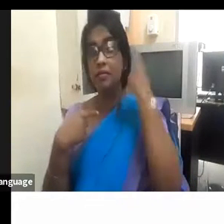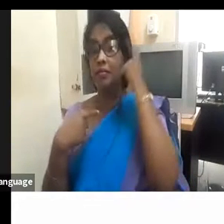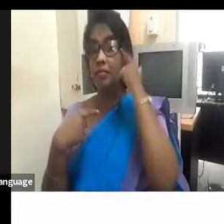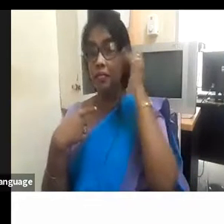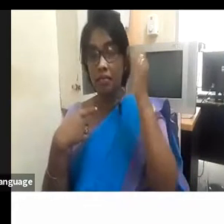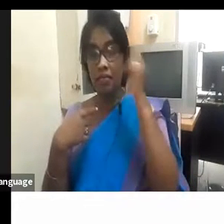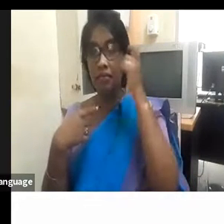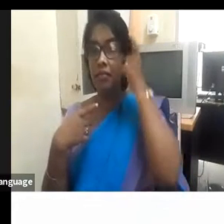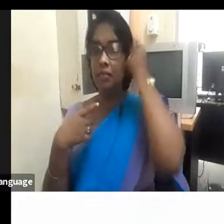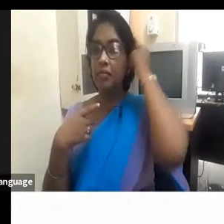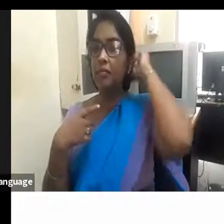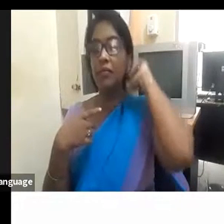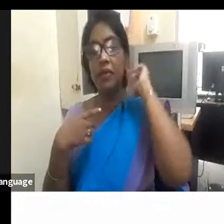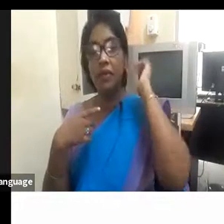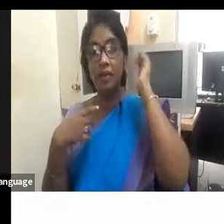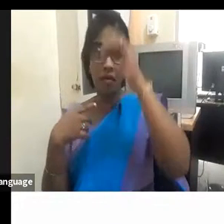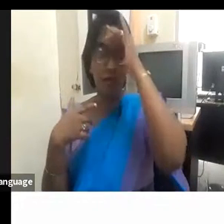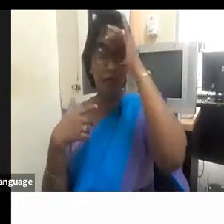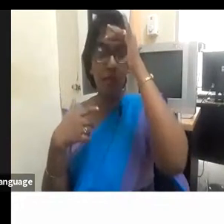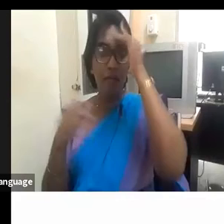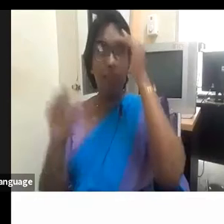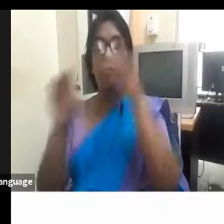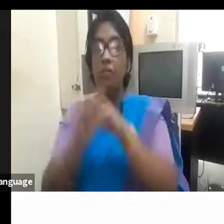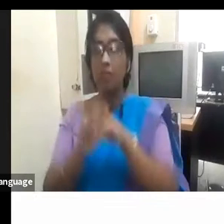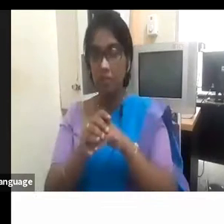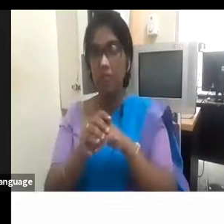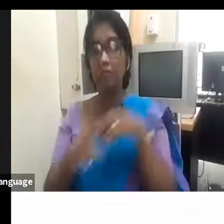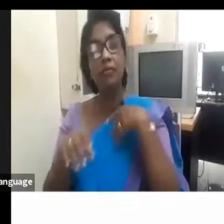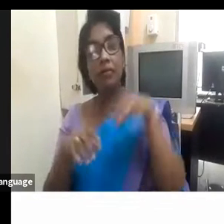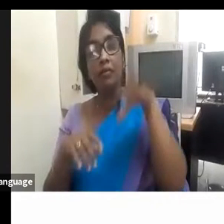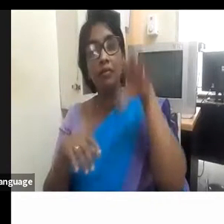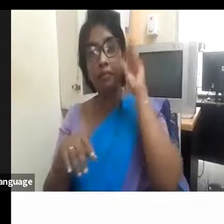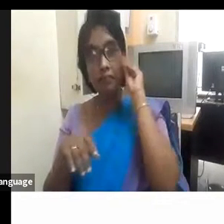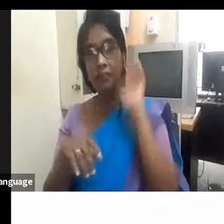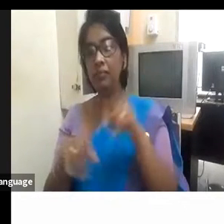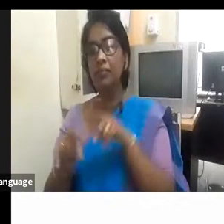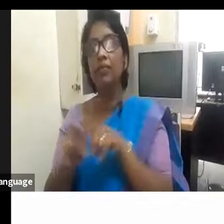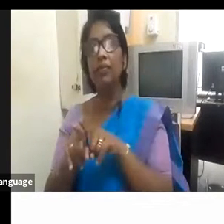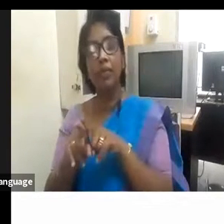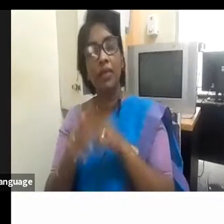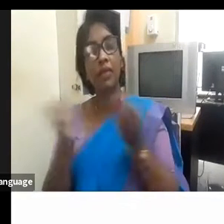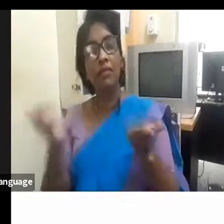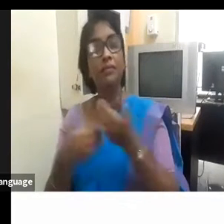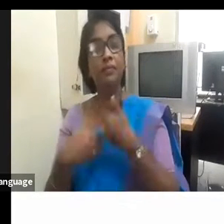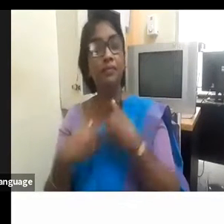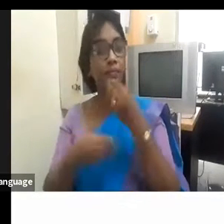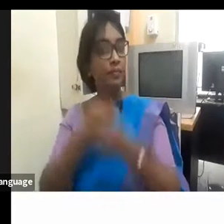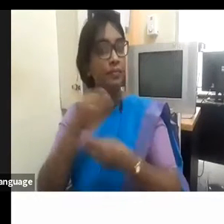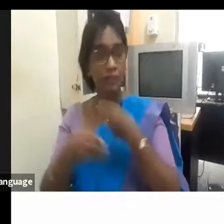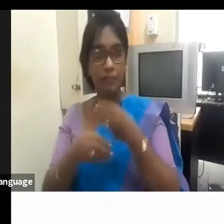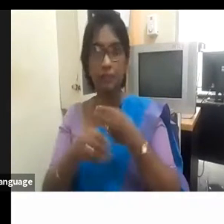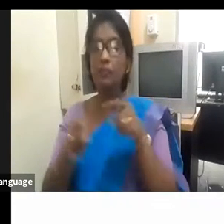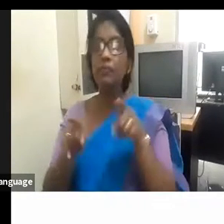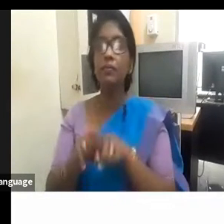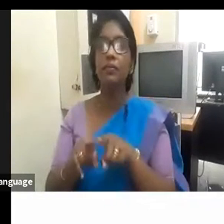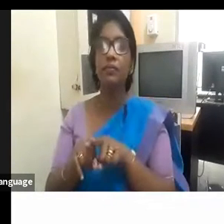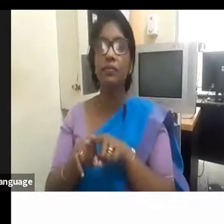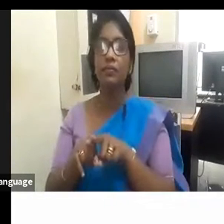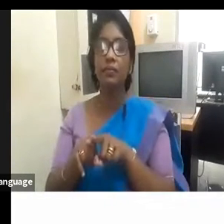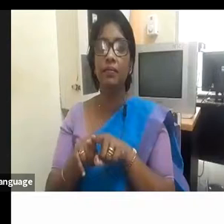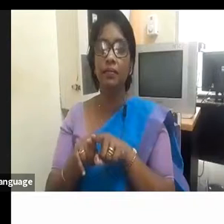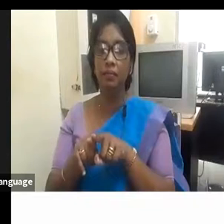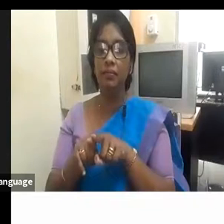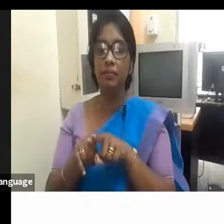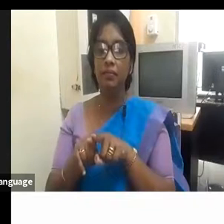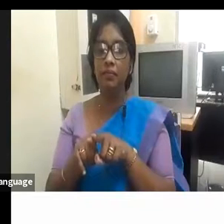that STEM understanding. We have in our manufacturing sector, there is a sector there. We have still, by the